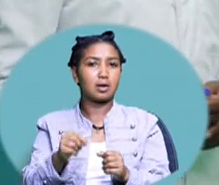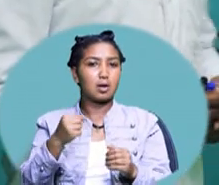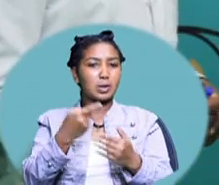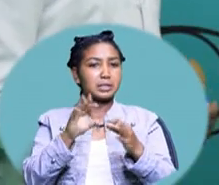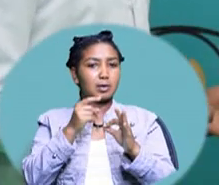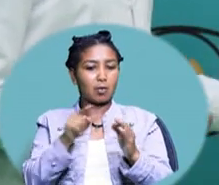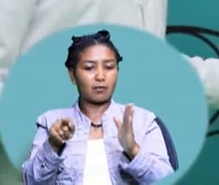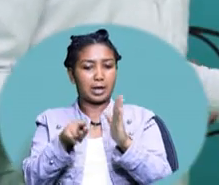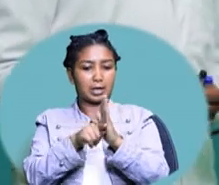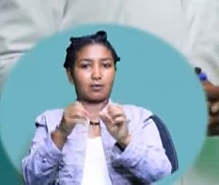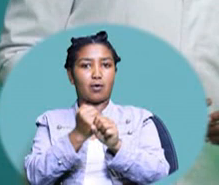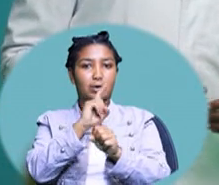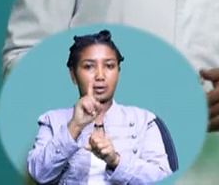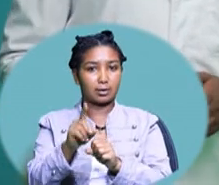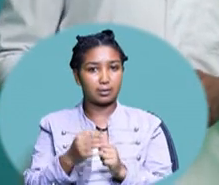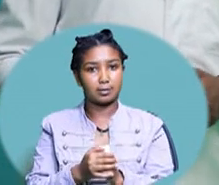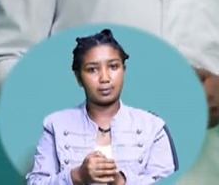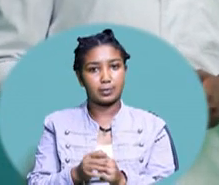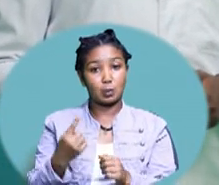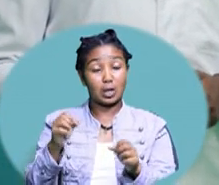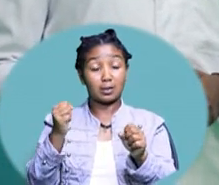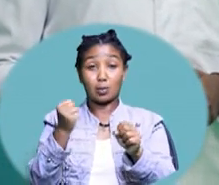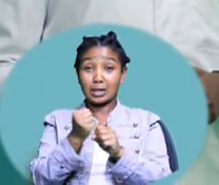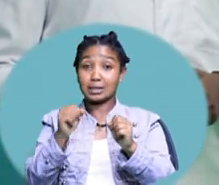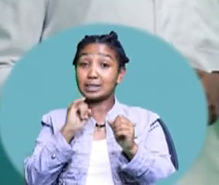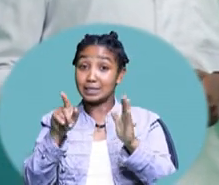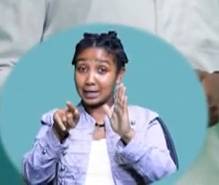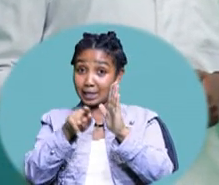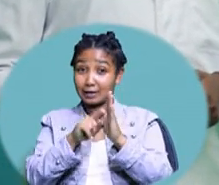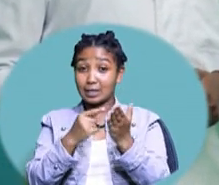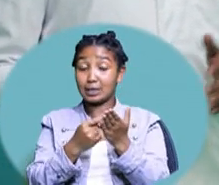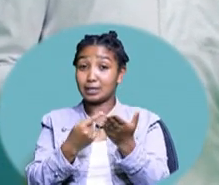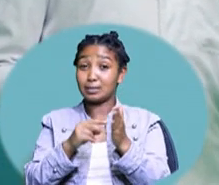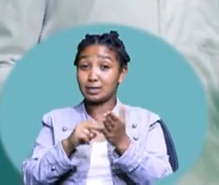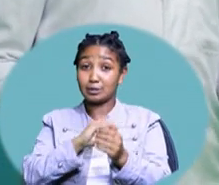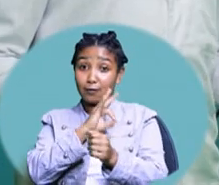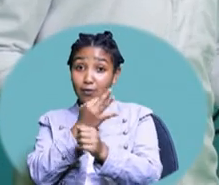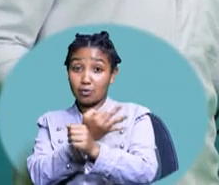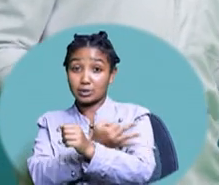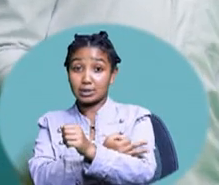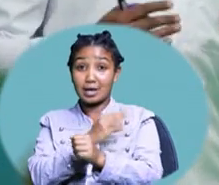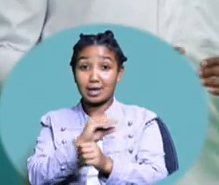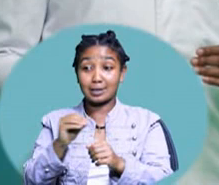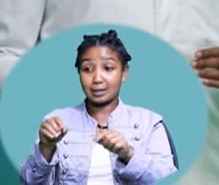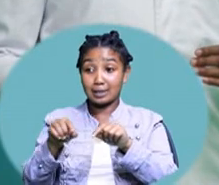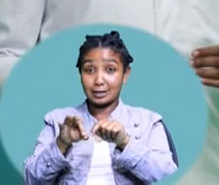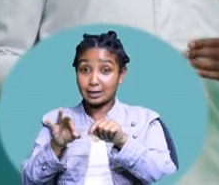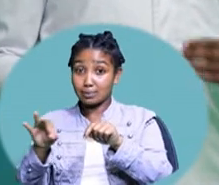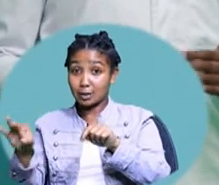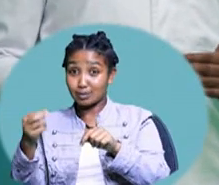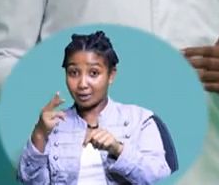be zero. What is the meaning of negative work? What's the meaning of negative work? Well, when work is